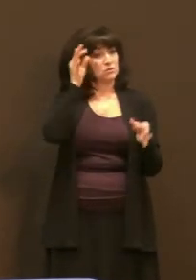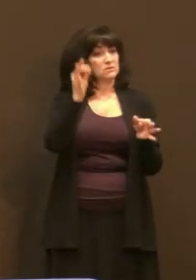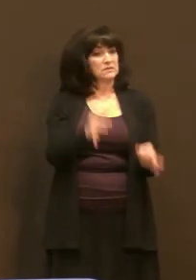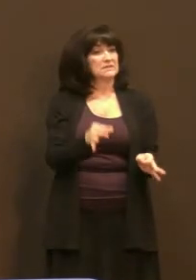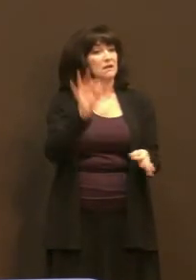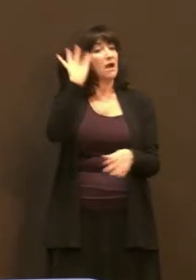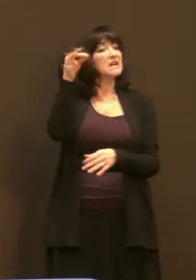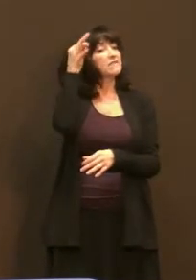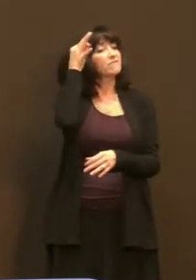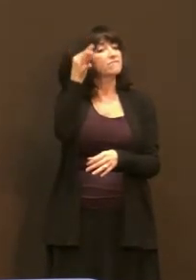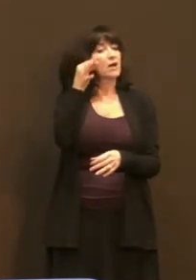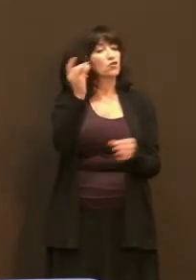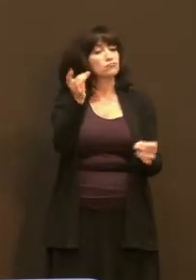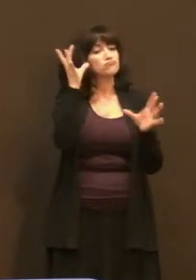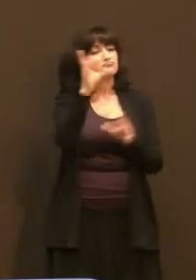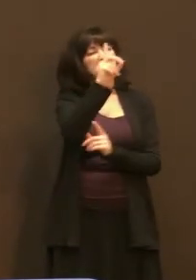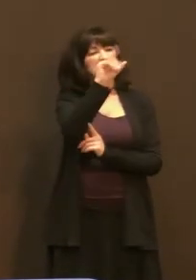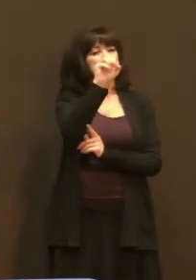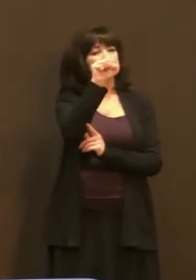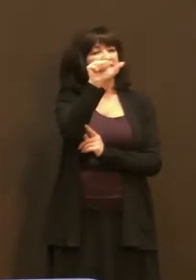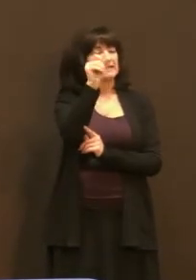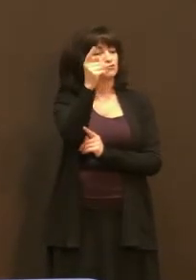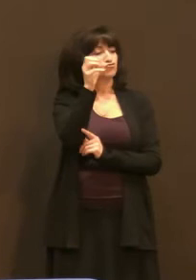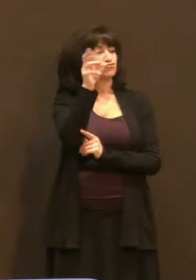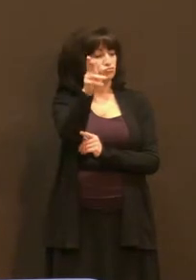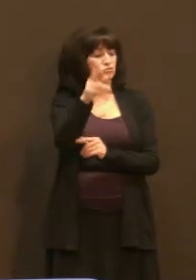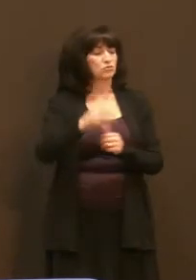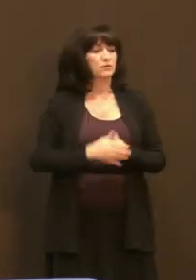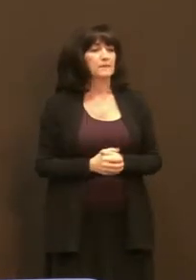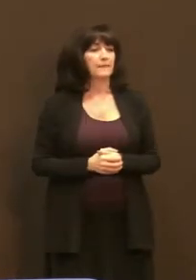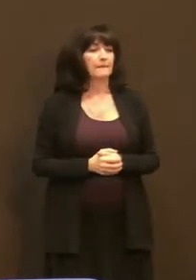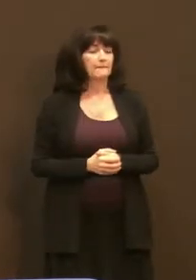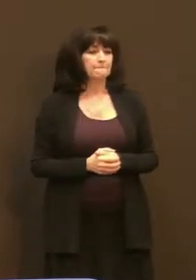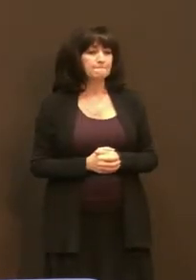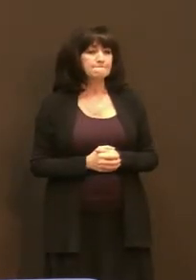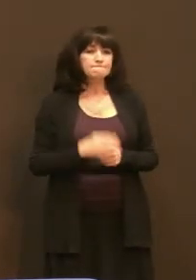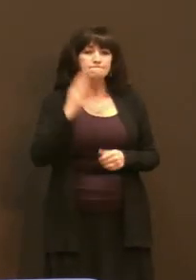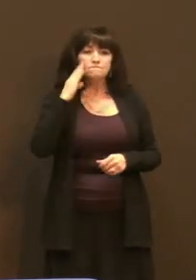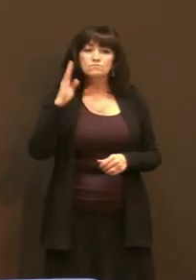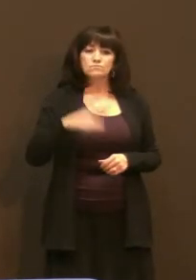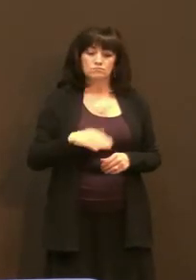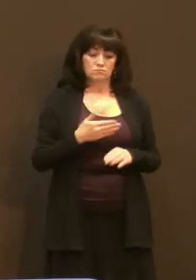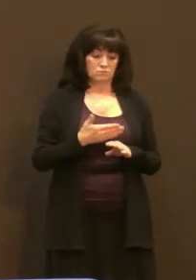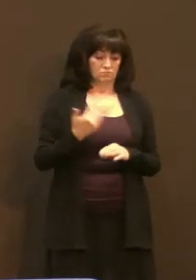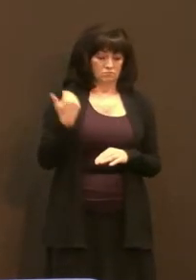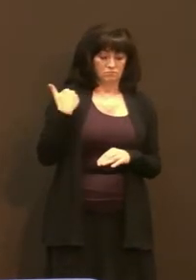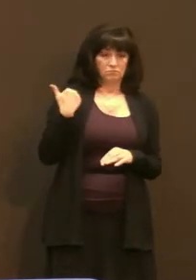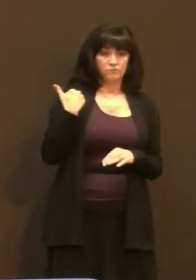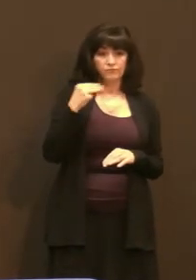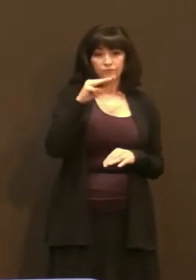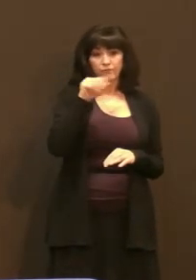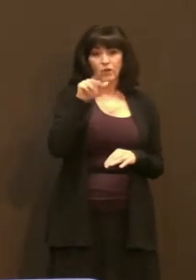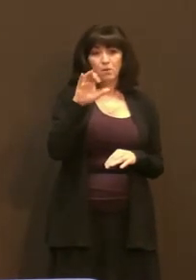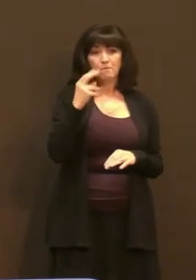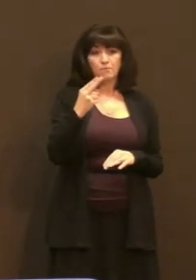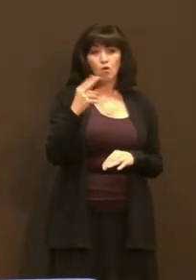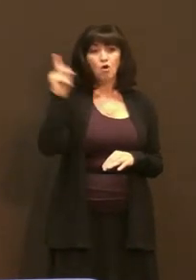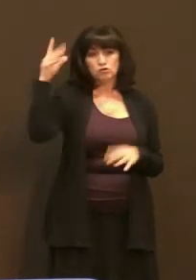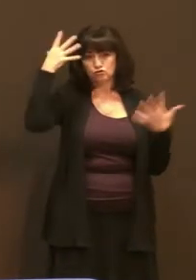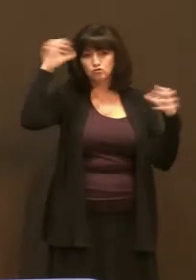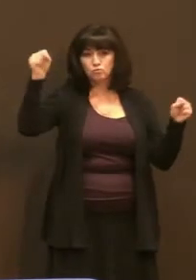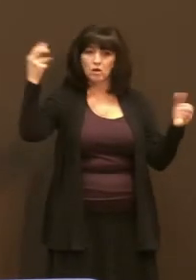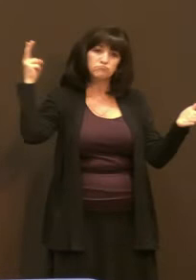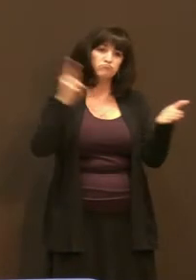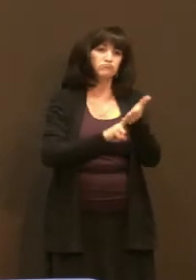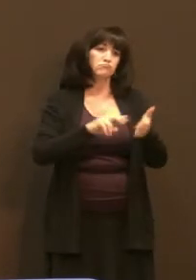So I think we know back in March, the president signed the disaster declaration for all 50 states. Then we requested the